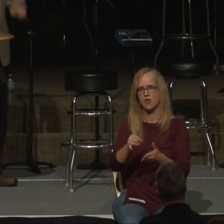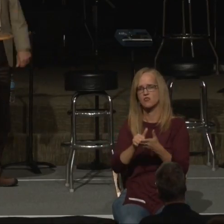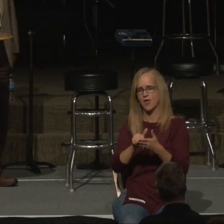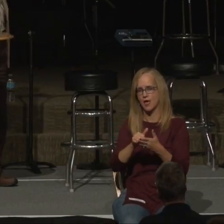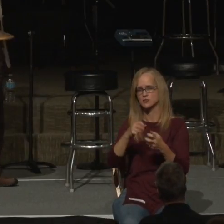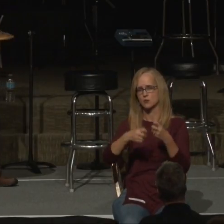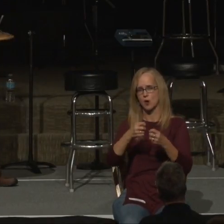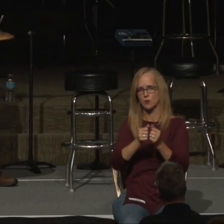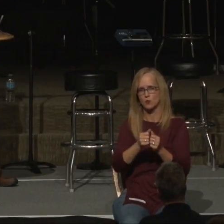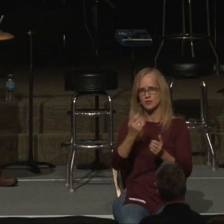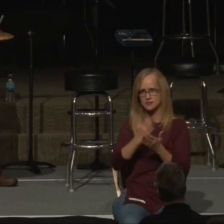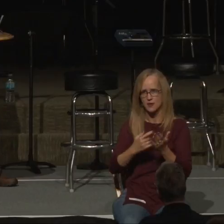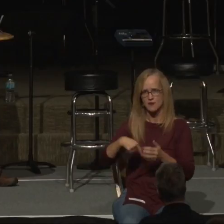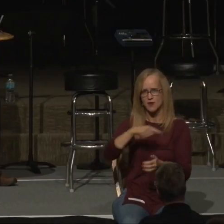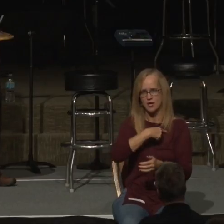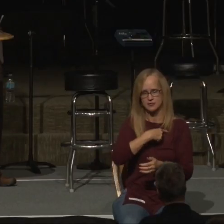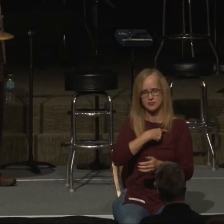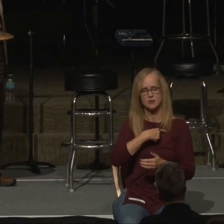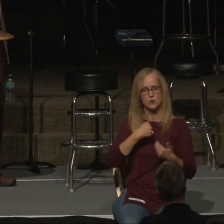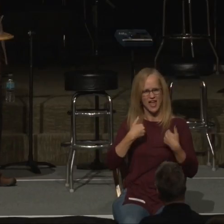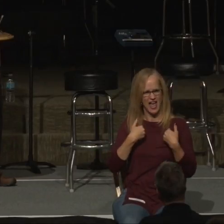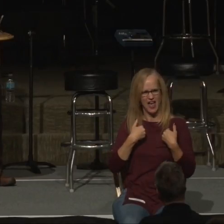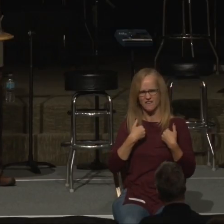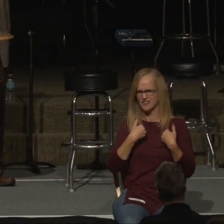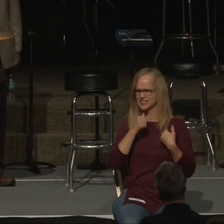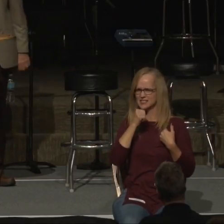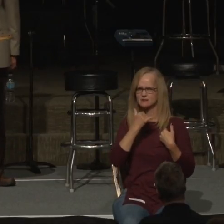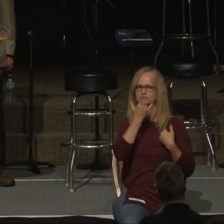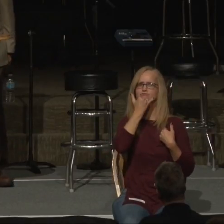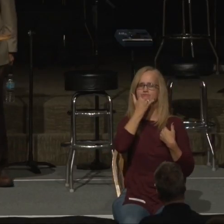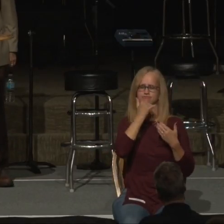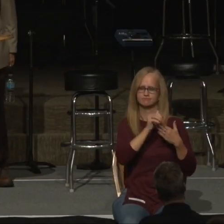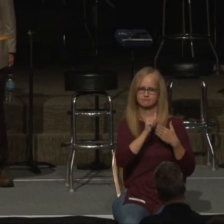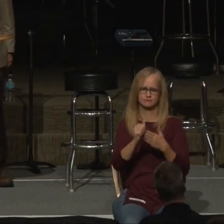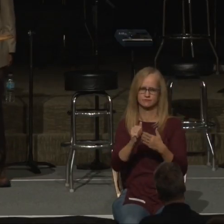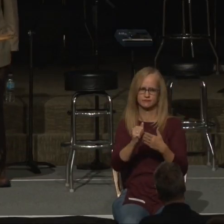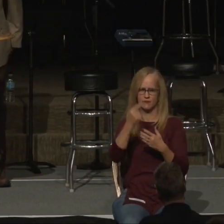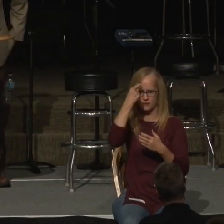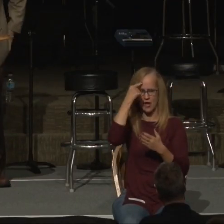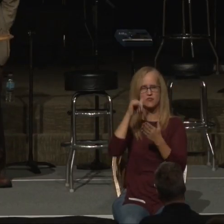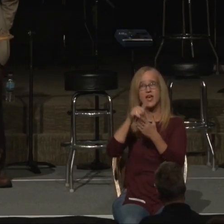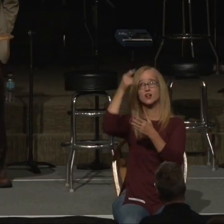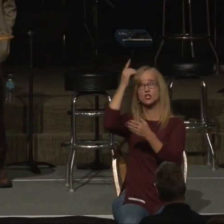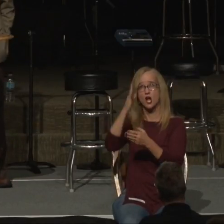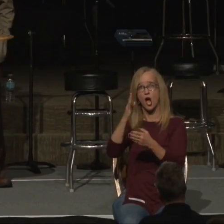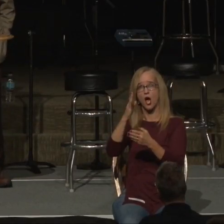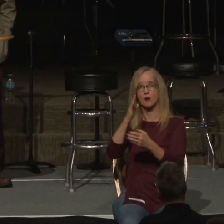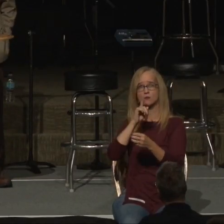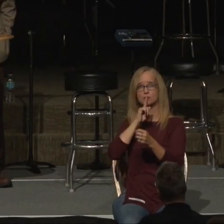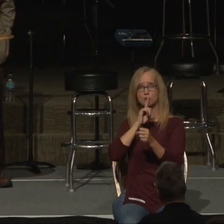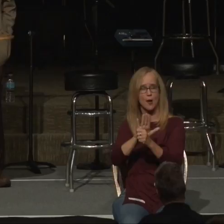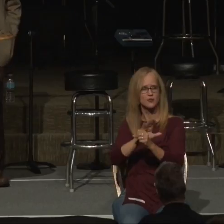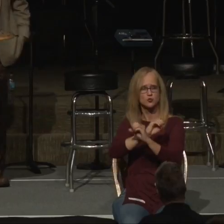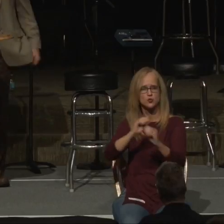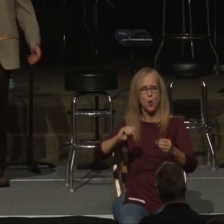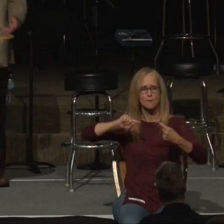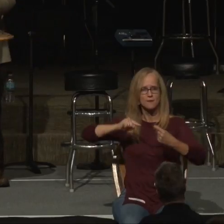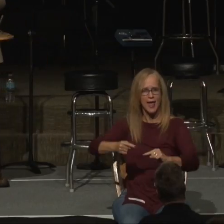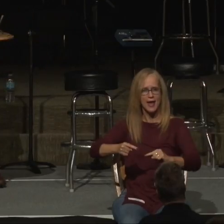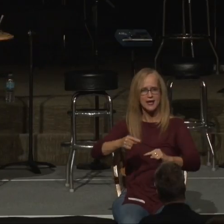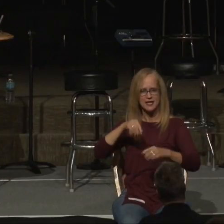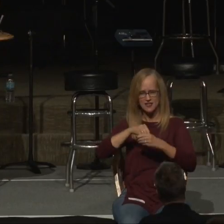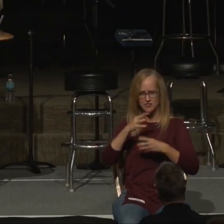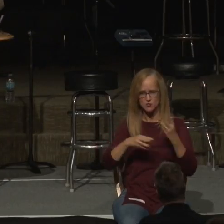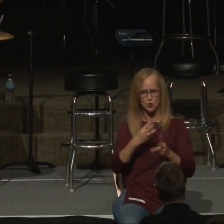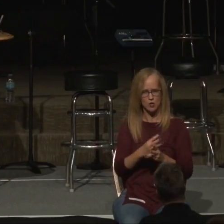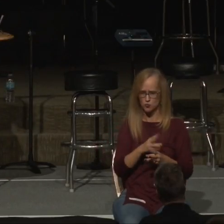the problem with some of us. We got this misguided thought that somehow God promised there'd be no pain in this world. No, my friend, if you read